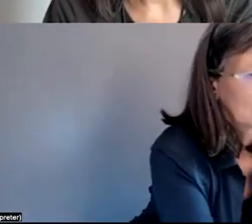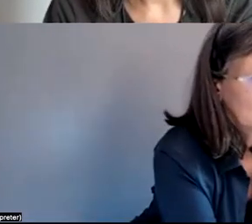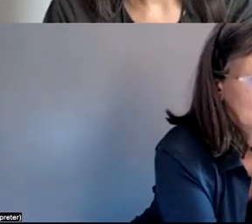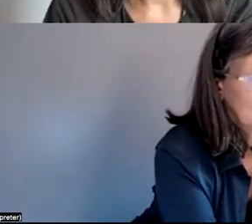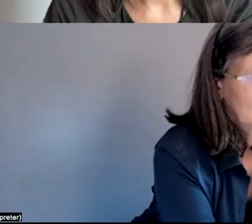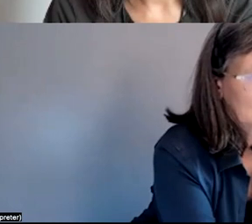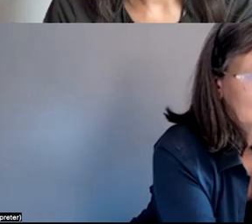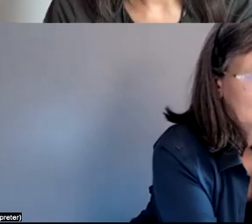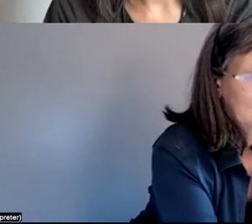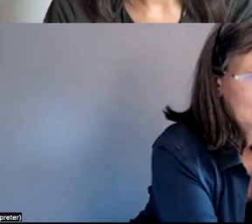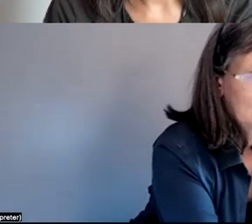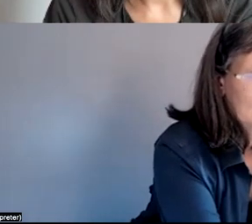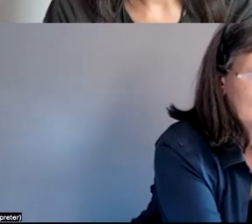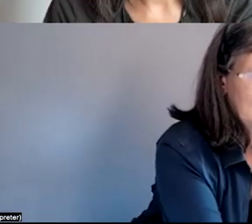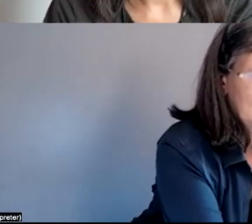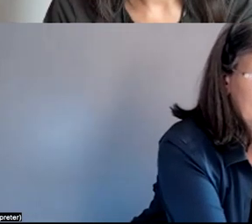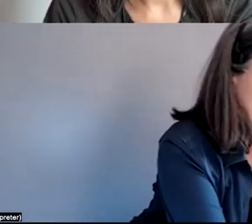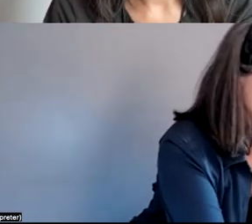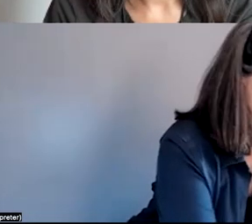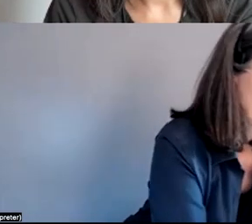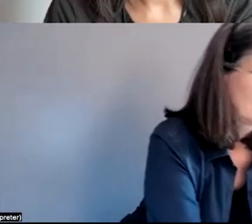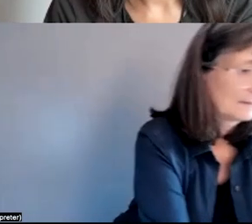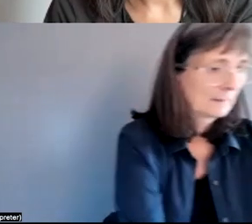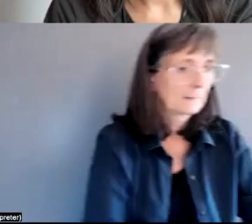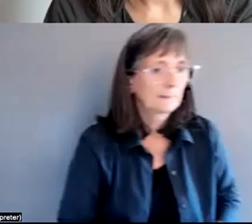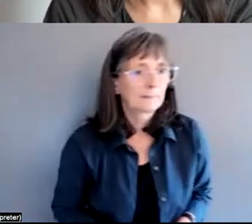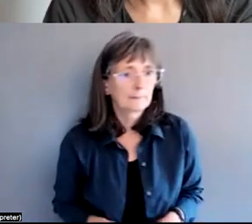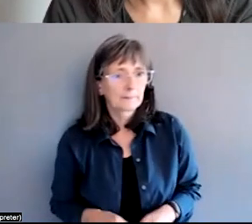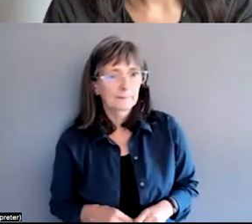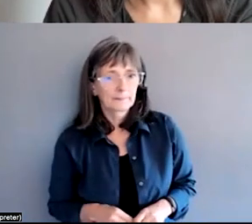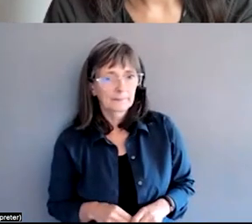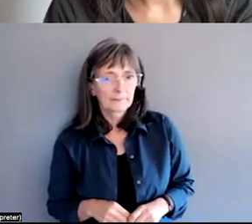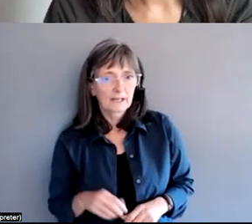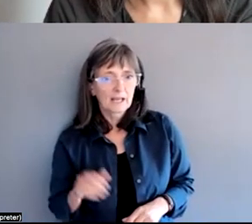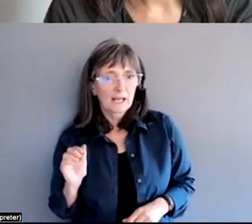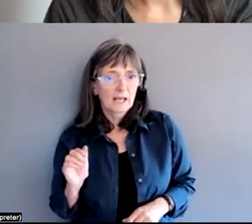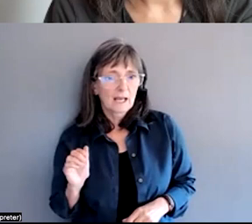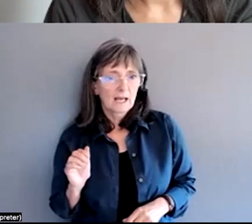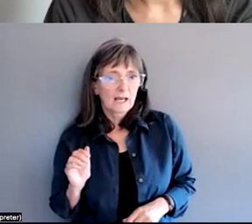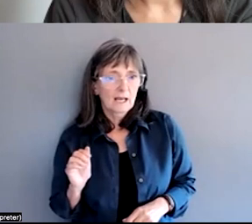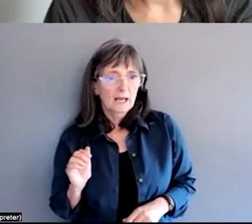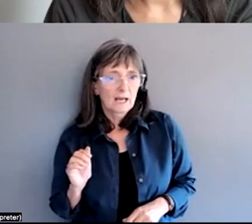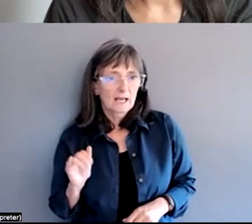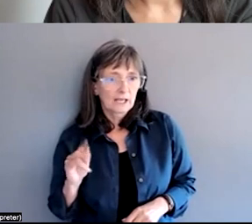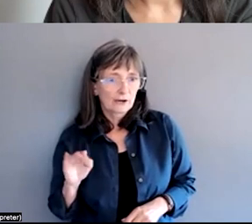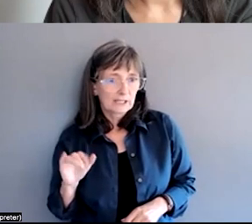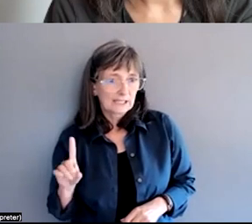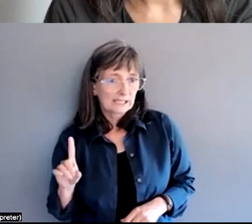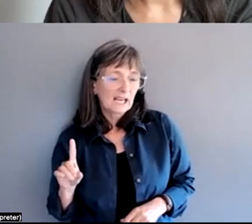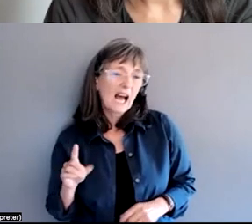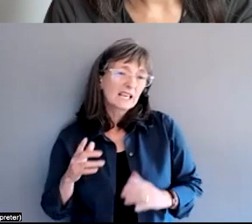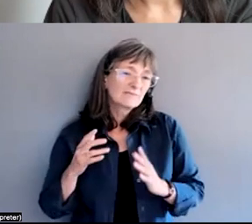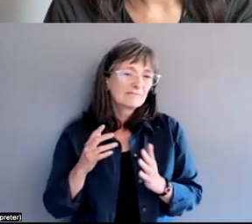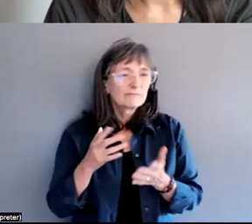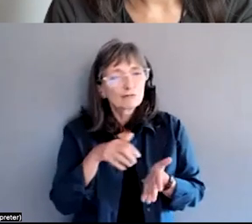creating alternatives? Well, I do some sketches, and half the time it's just writing down notes.